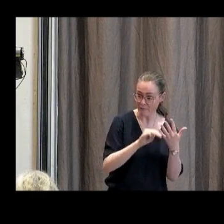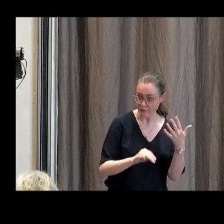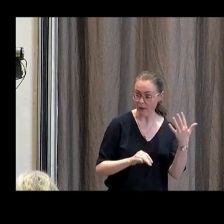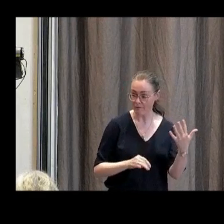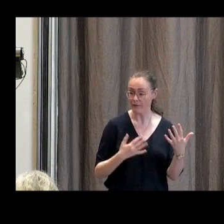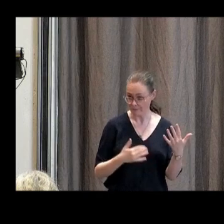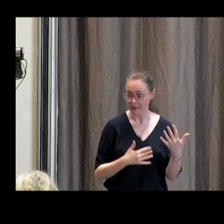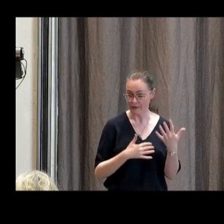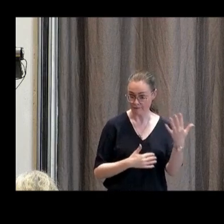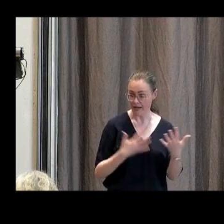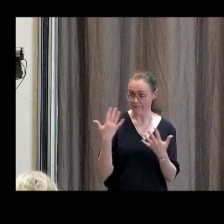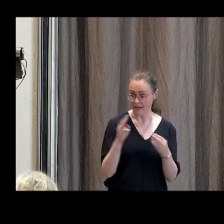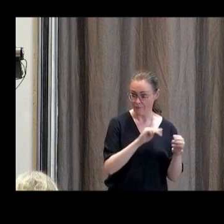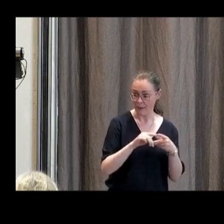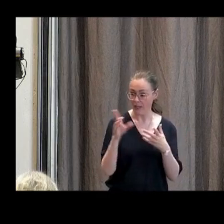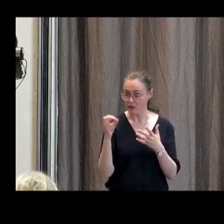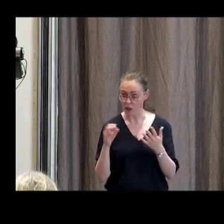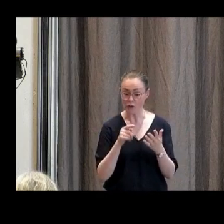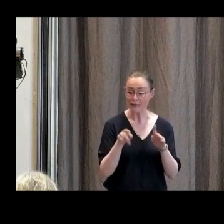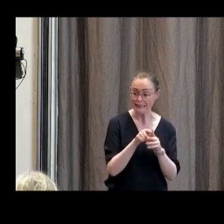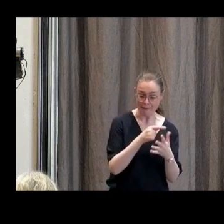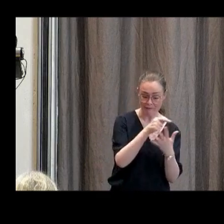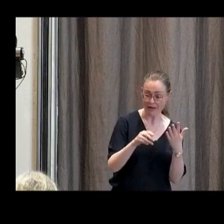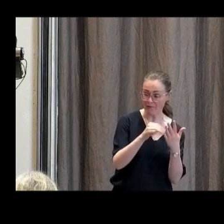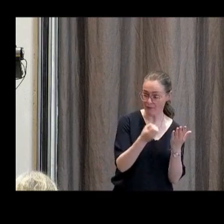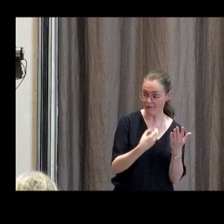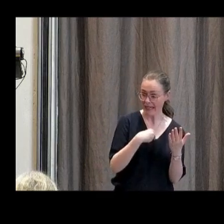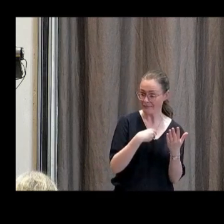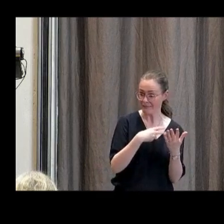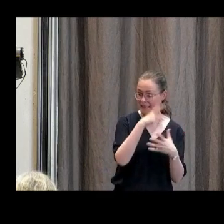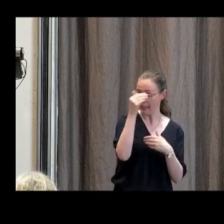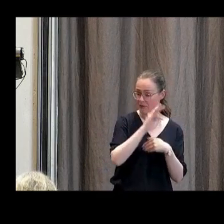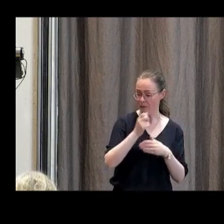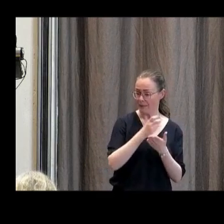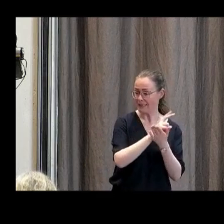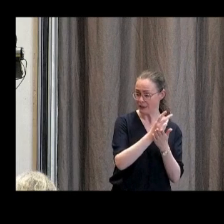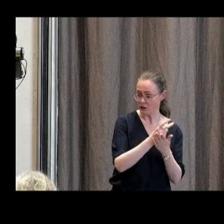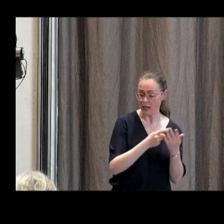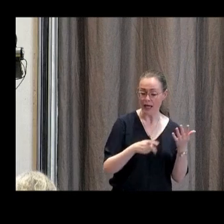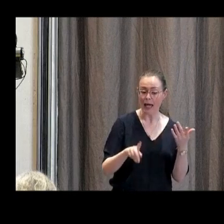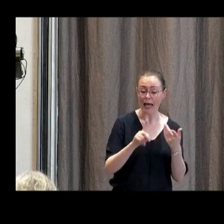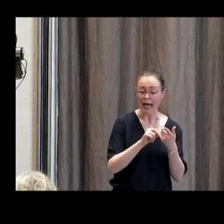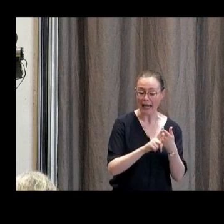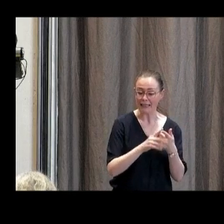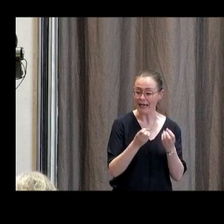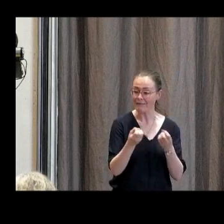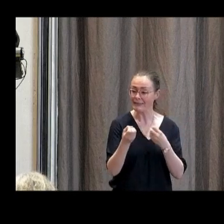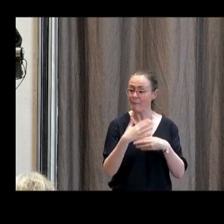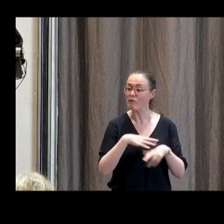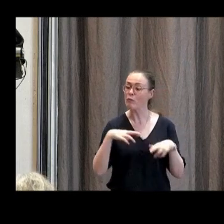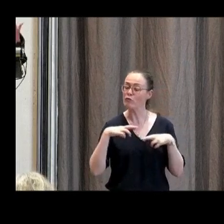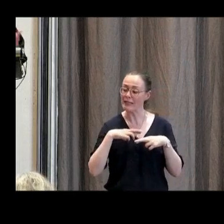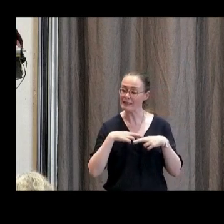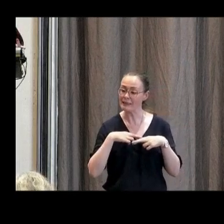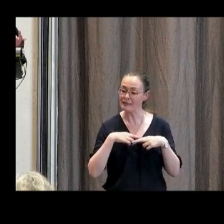patients, again, donated samples at different stages of seizure, and also donated samples at rest